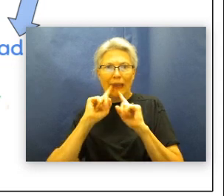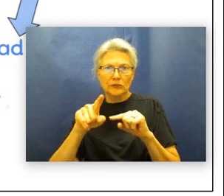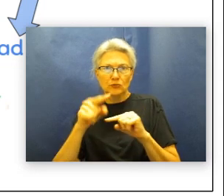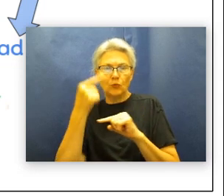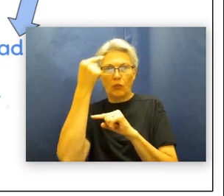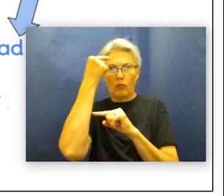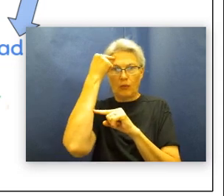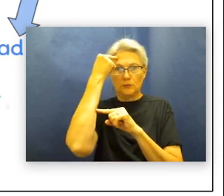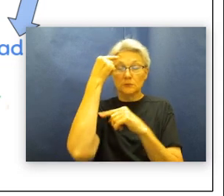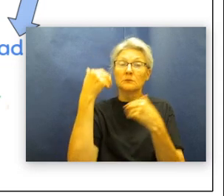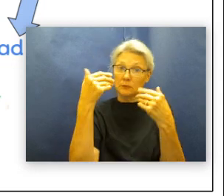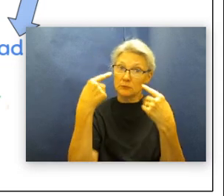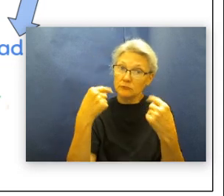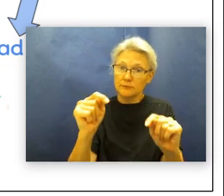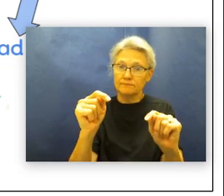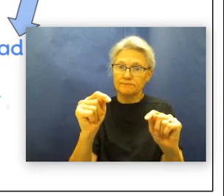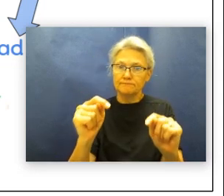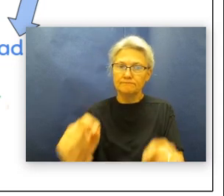try.